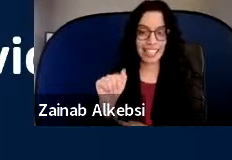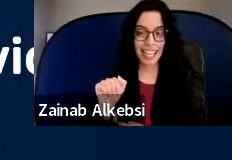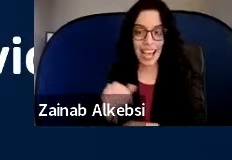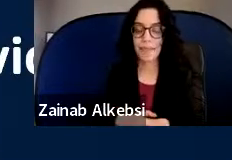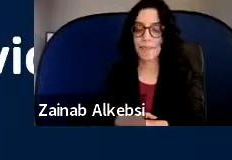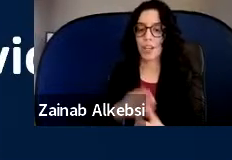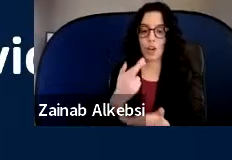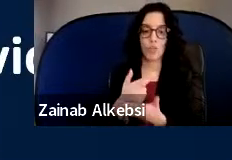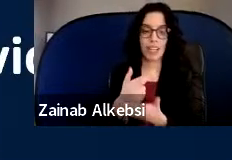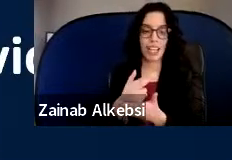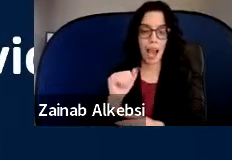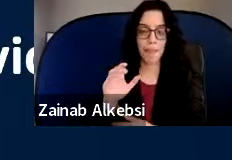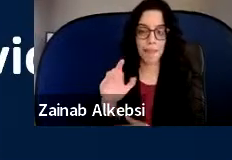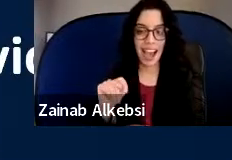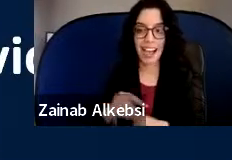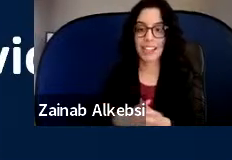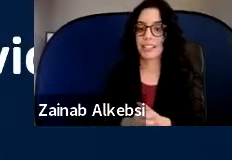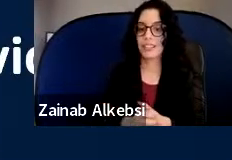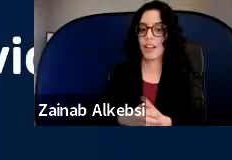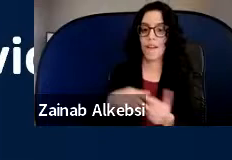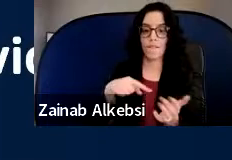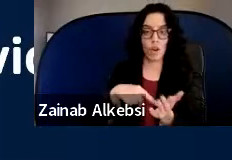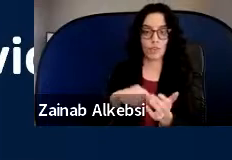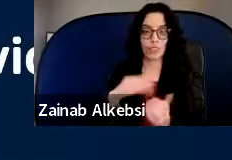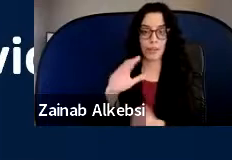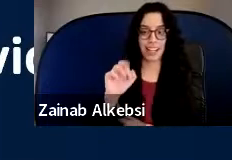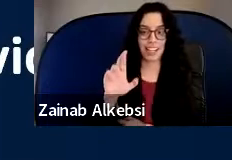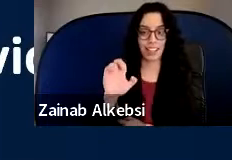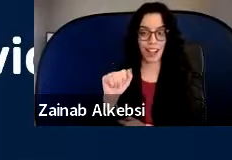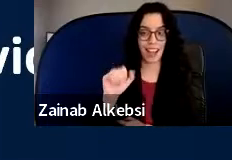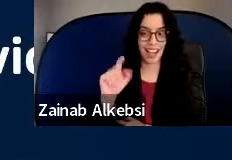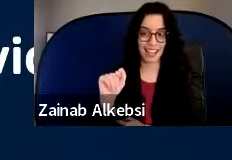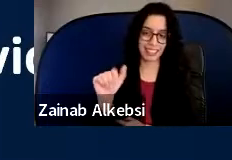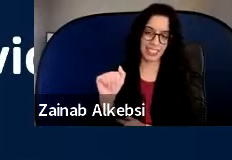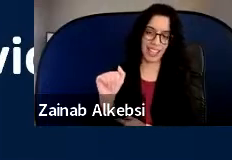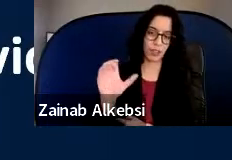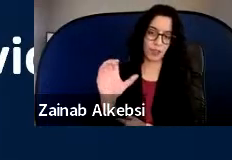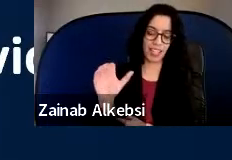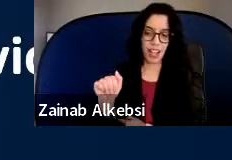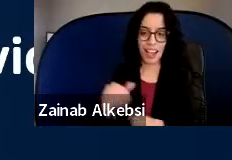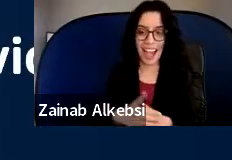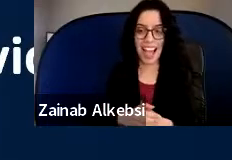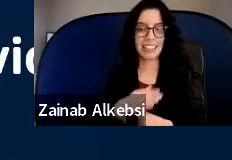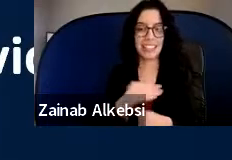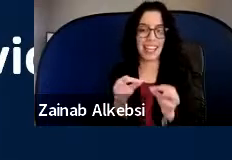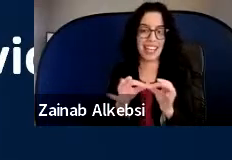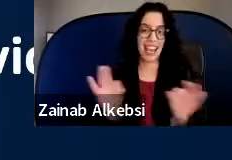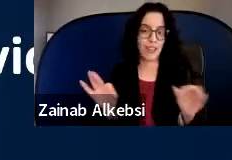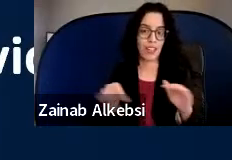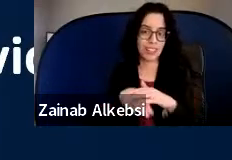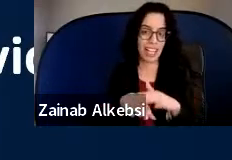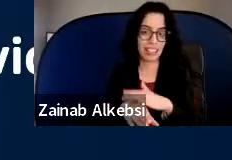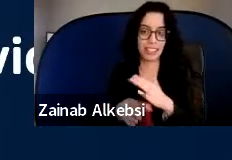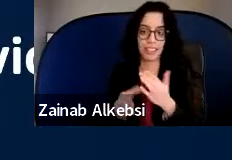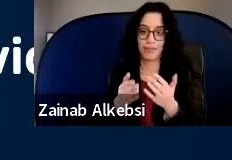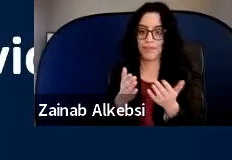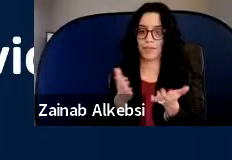in federal law, the Americans with Disabilities Act, the Rehabilitation Act, the Affordable Care Act,